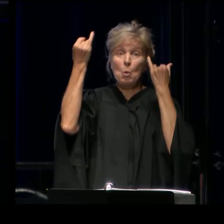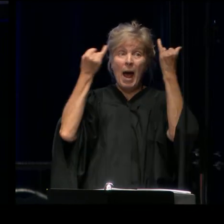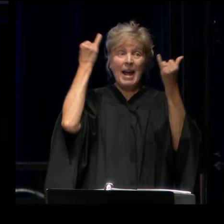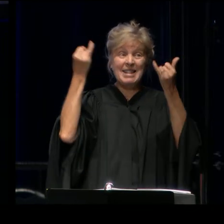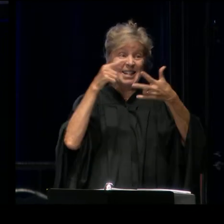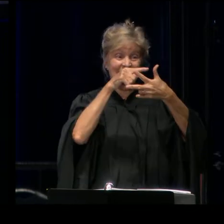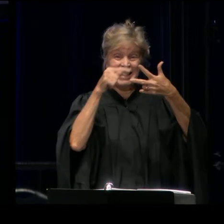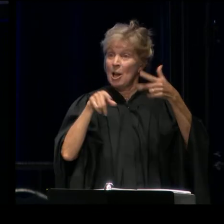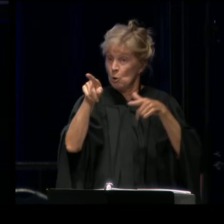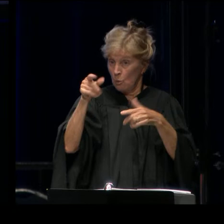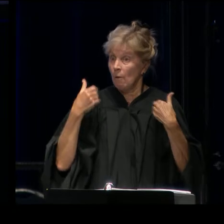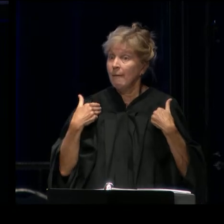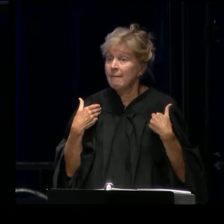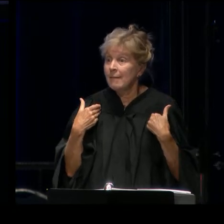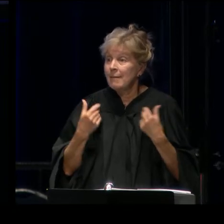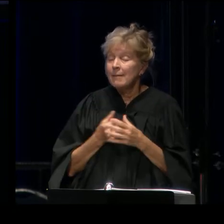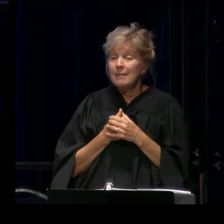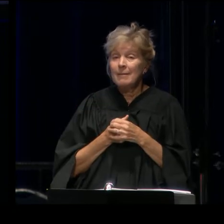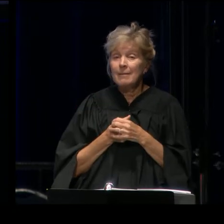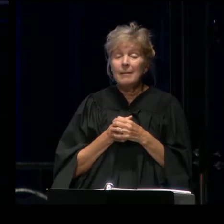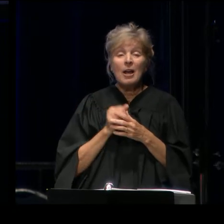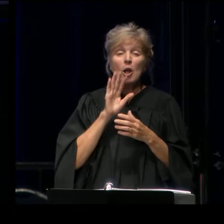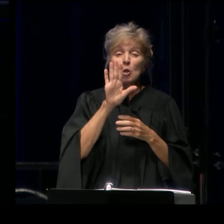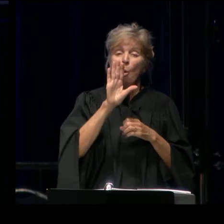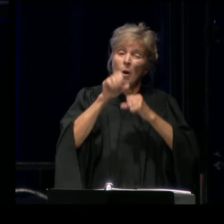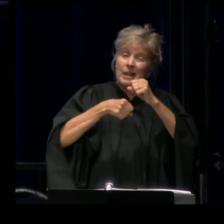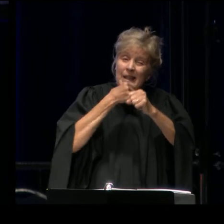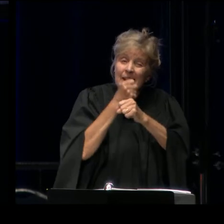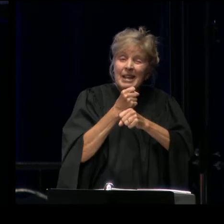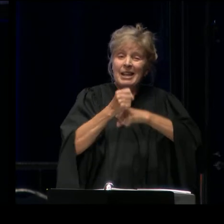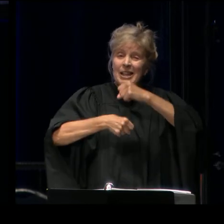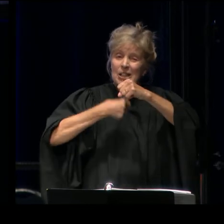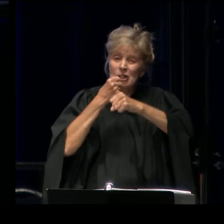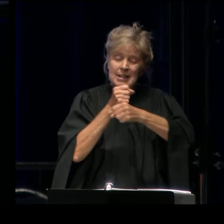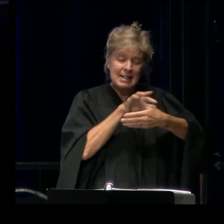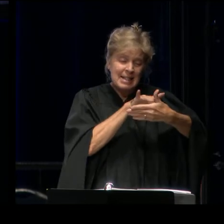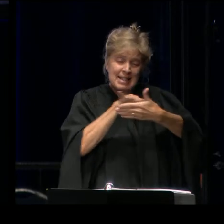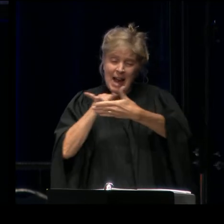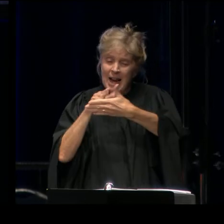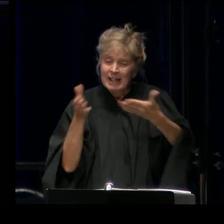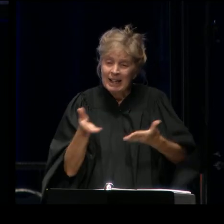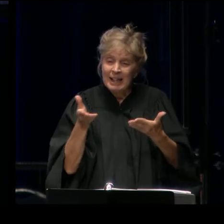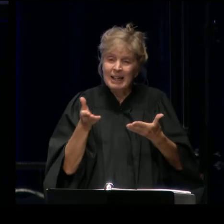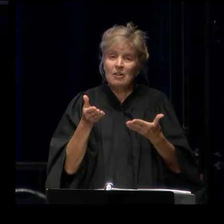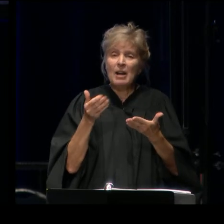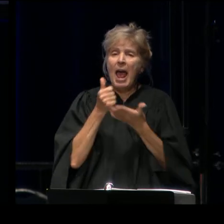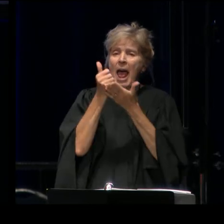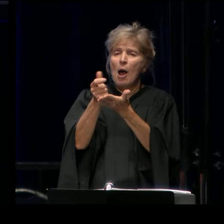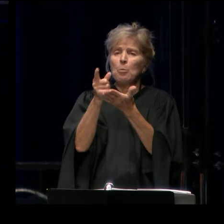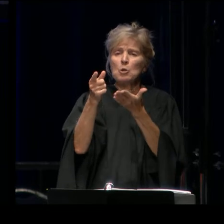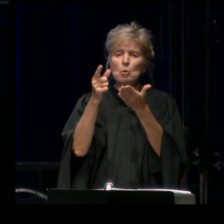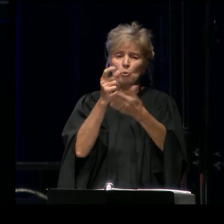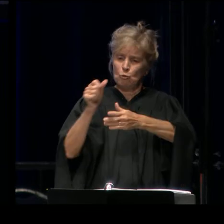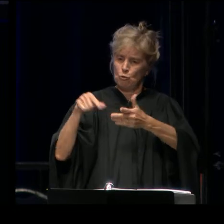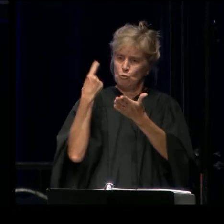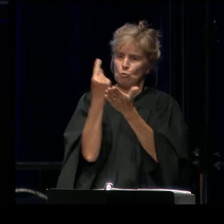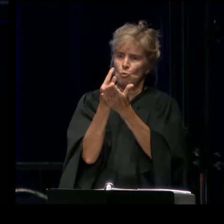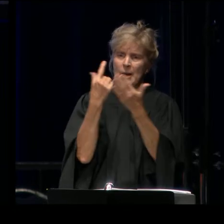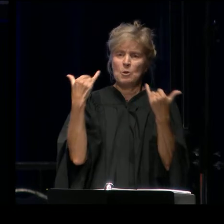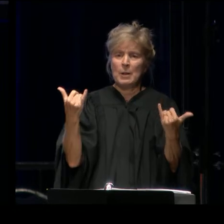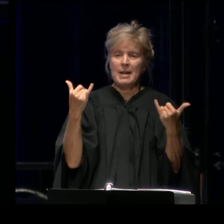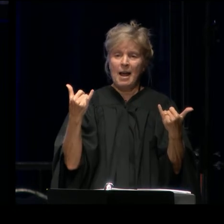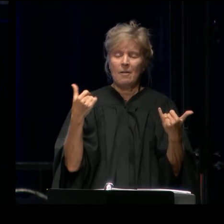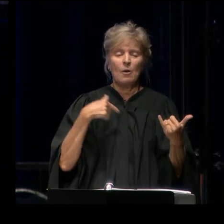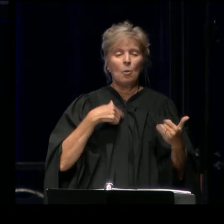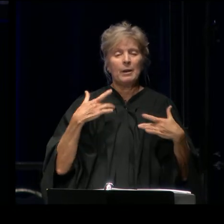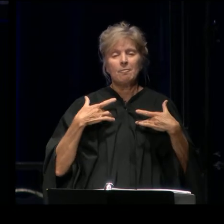ideas. Your years here have prepared you for this moment. We are so very glad that you